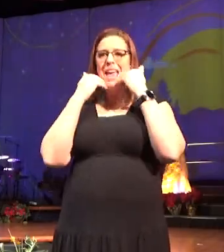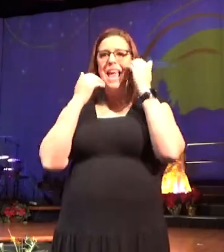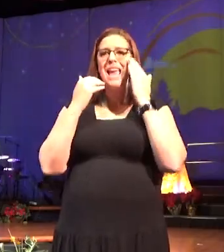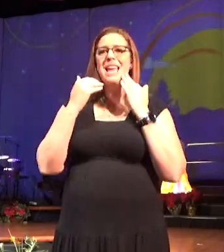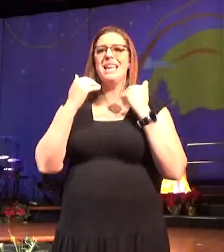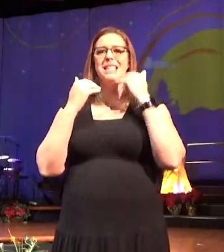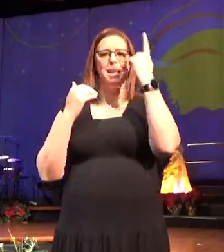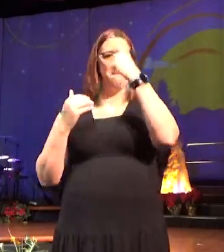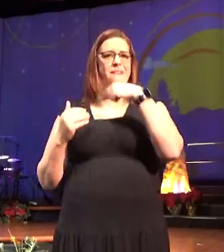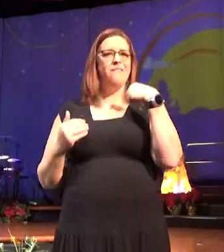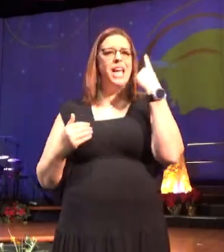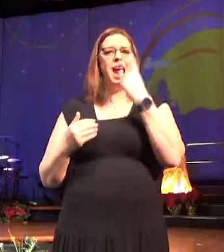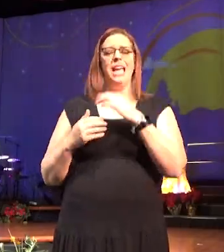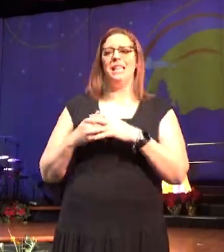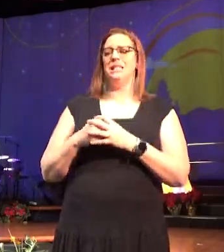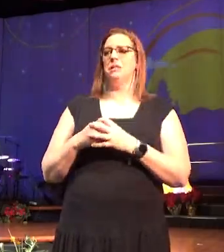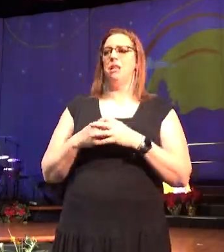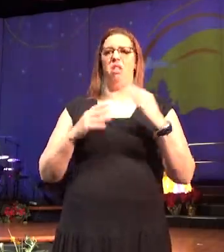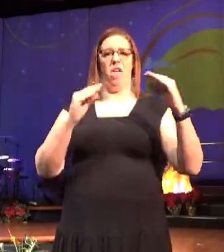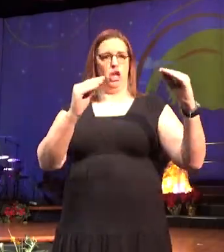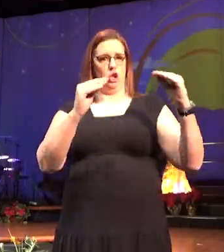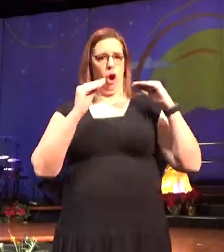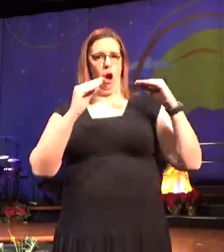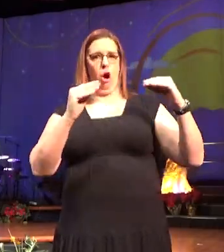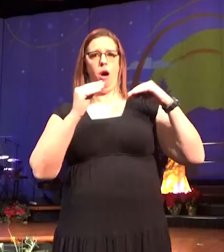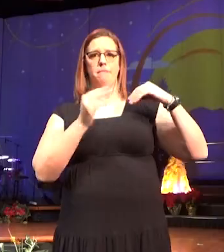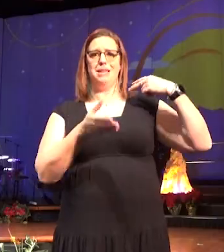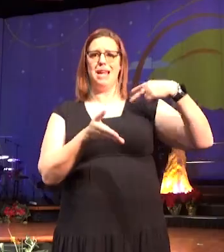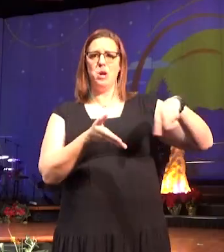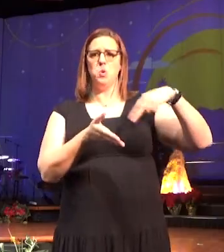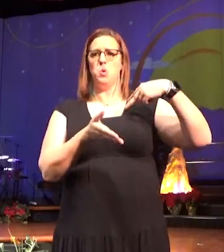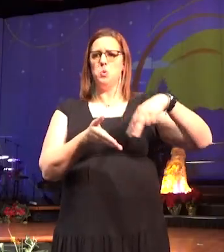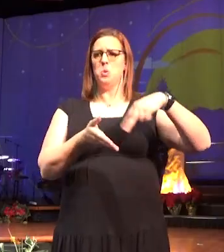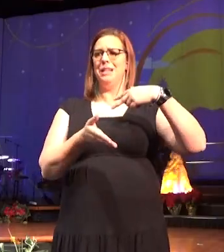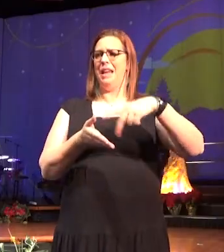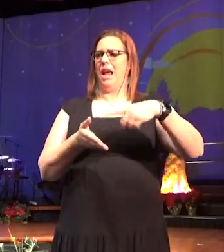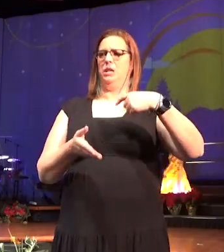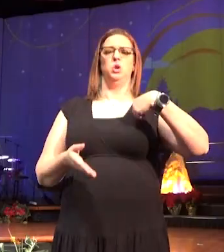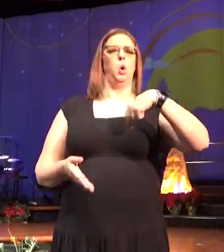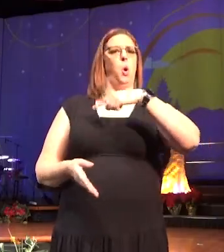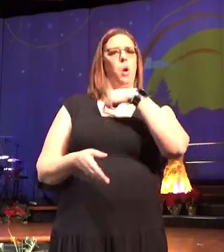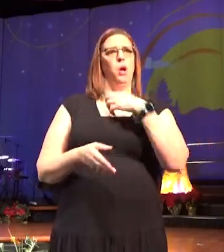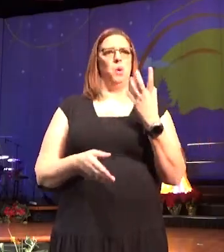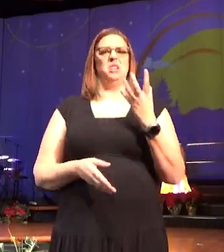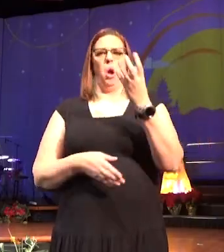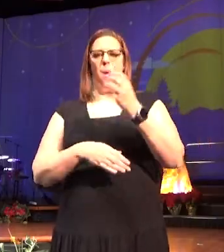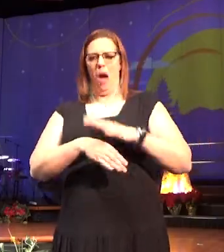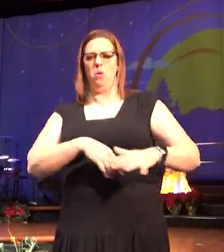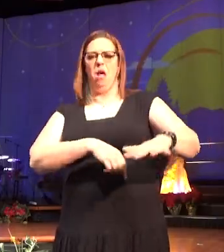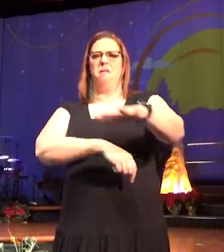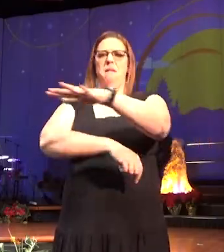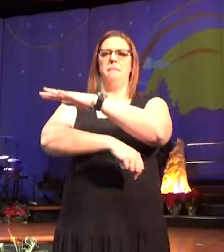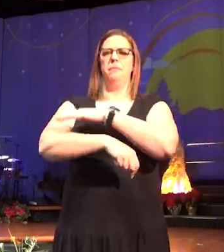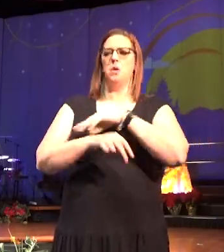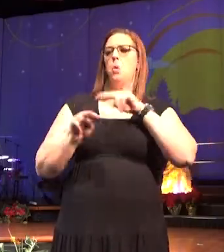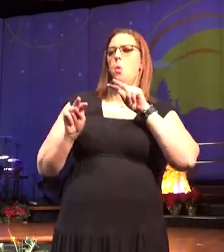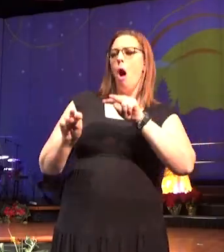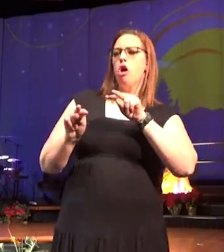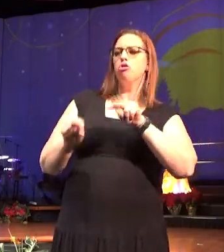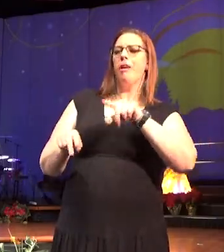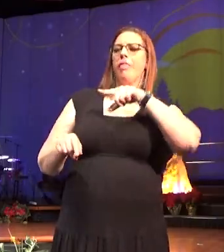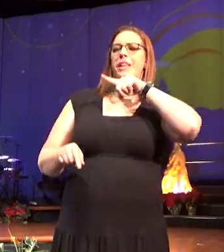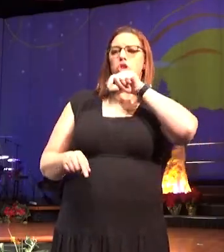face. And they taught me how to dance. We would go out on a prairie and watch the prairie chickens